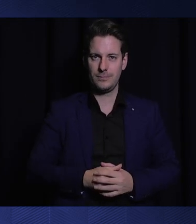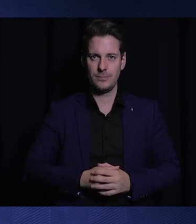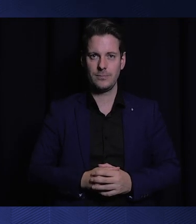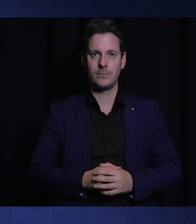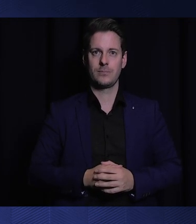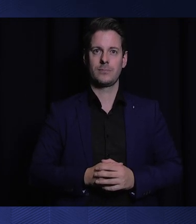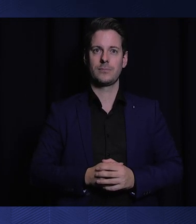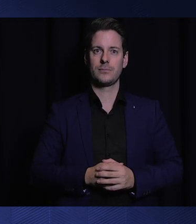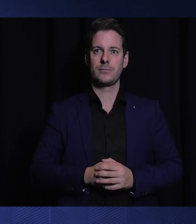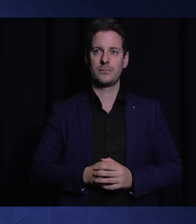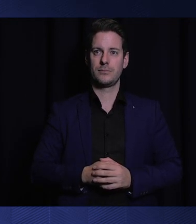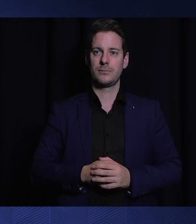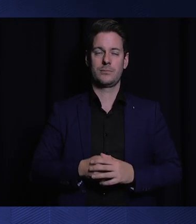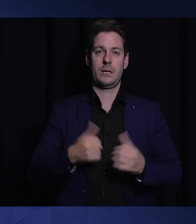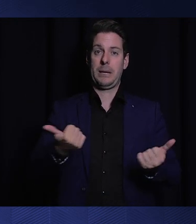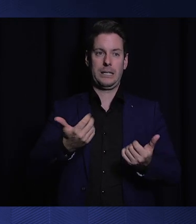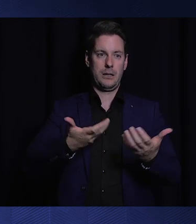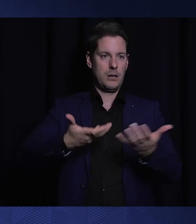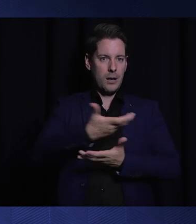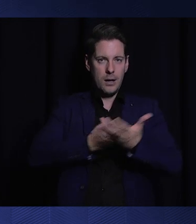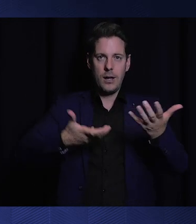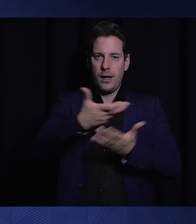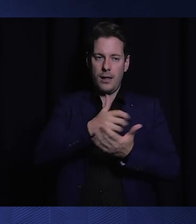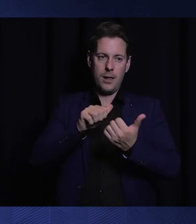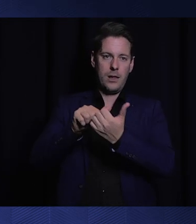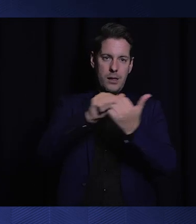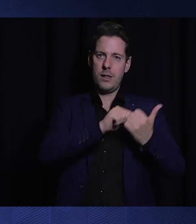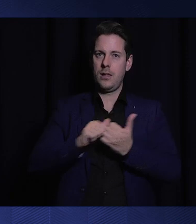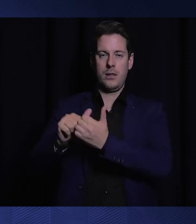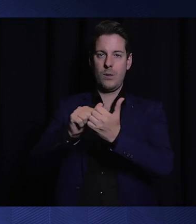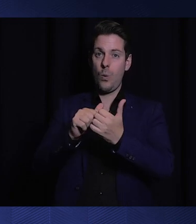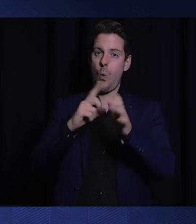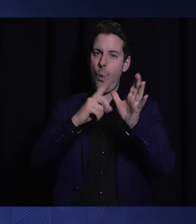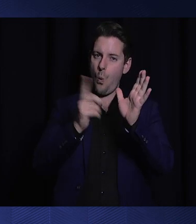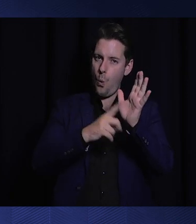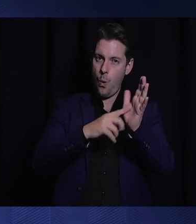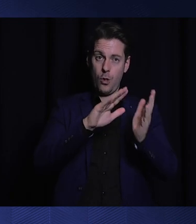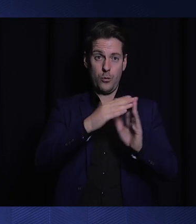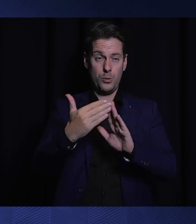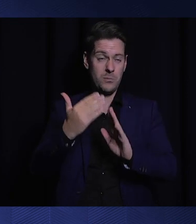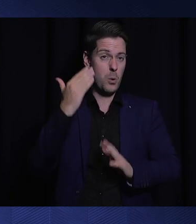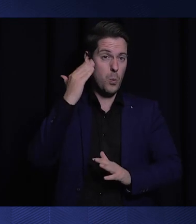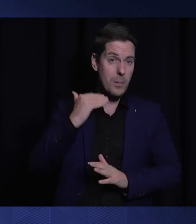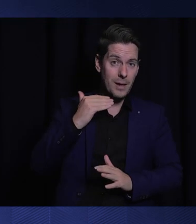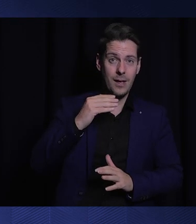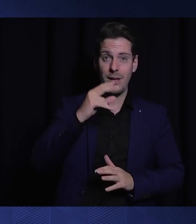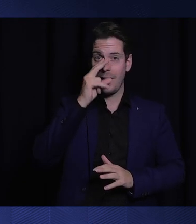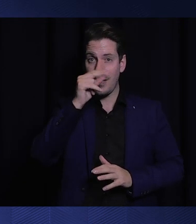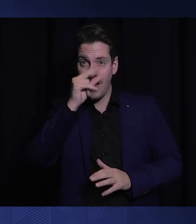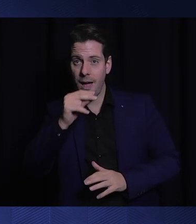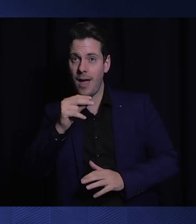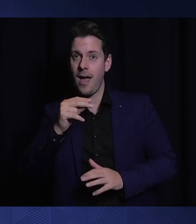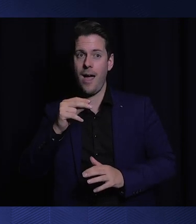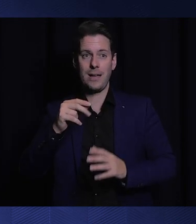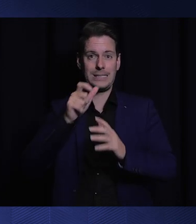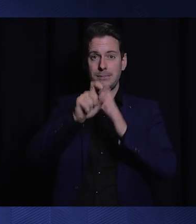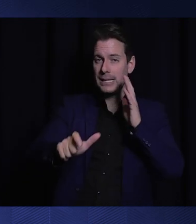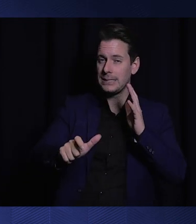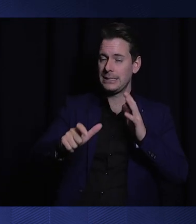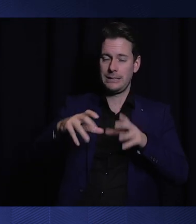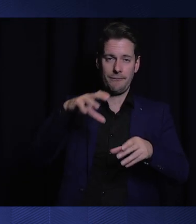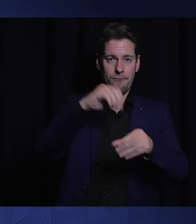There's a lot of conversations and collaborations with all members of the community, including women, youths, and those living with